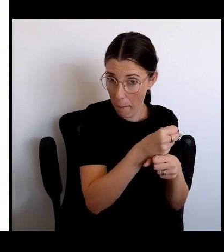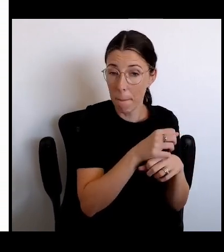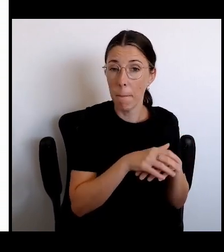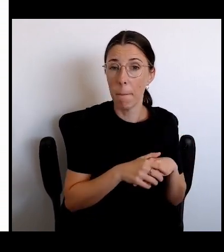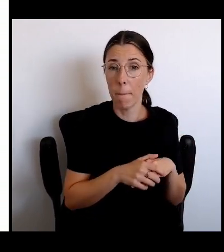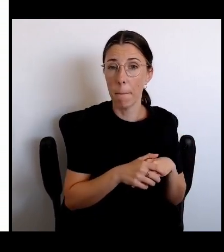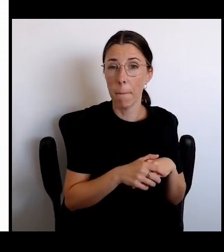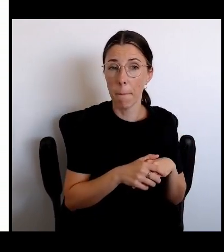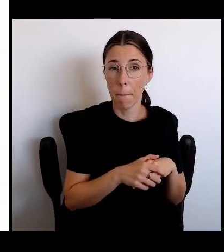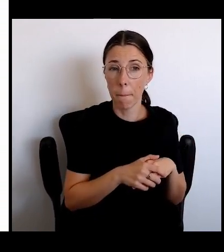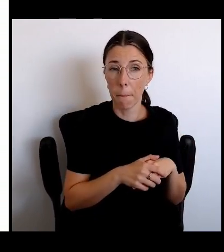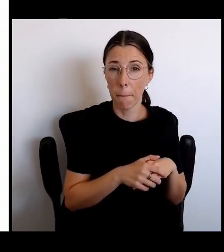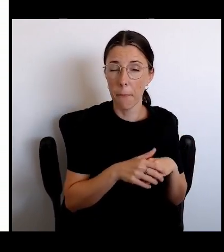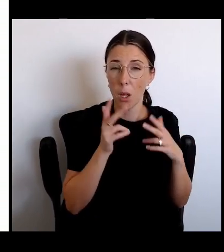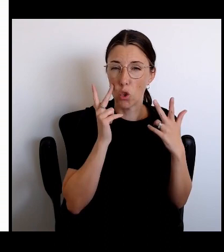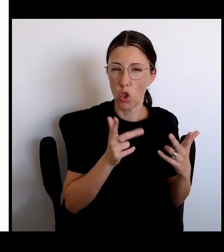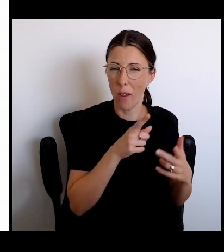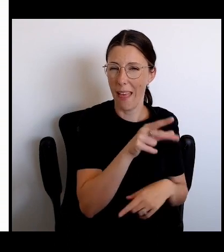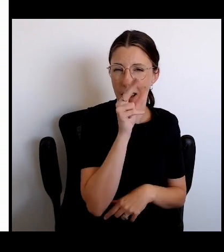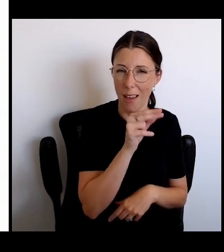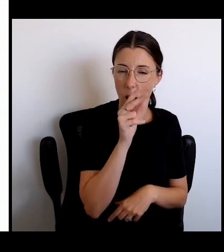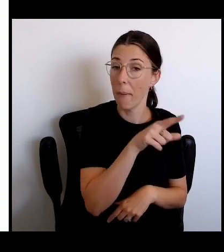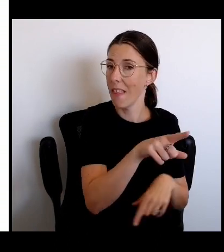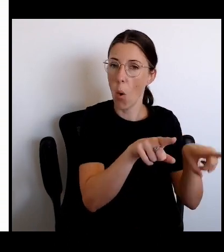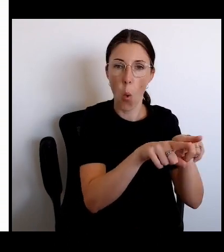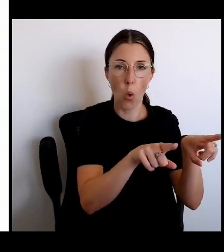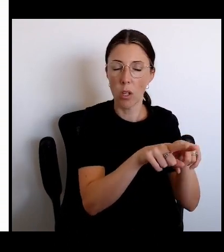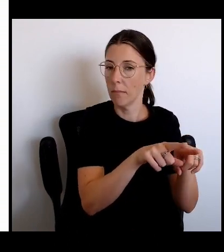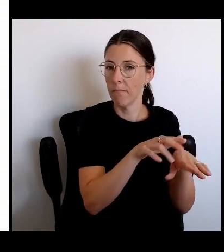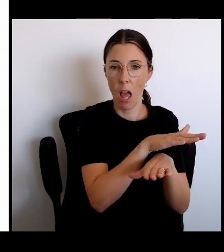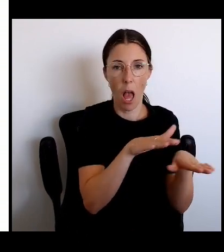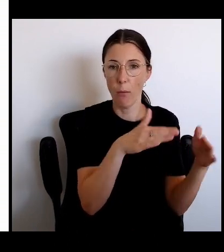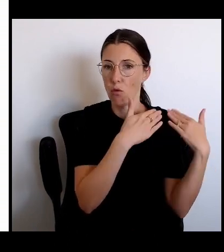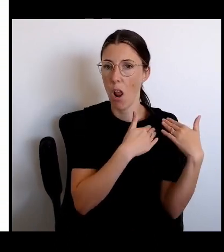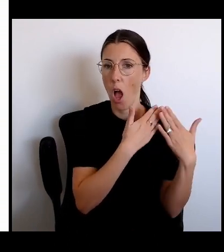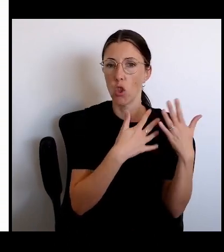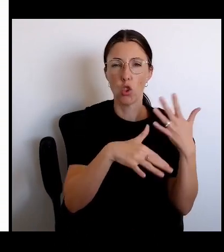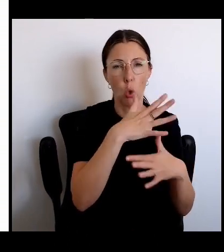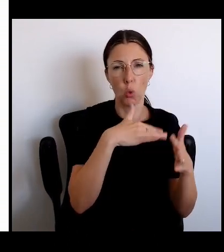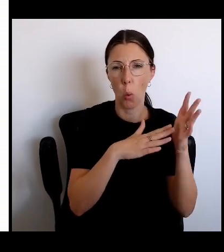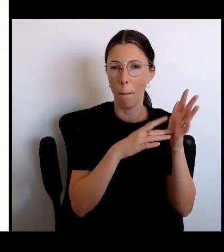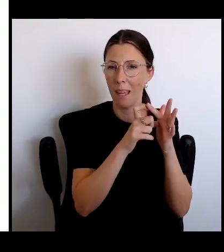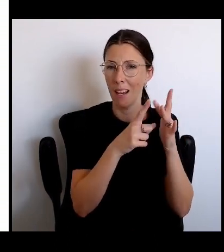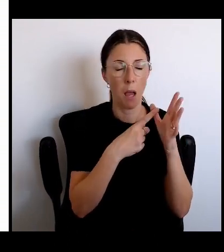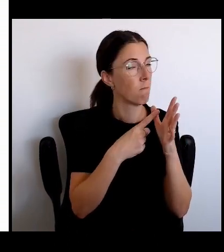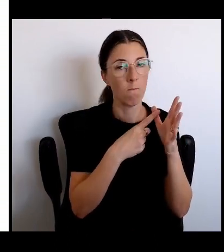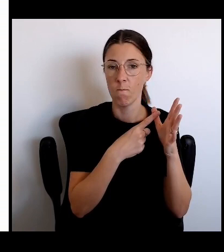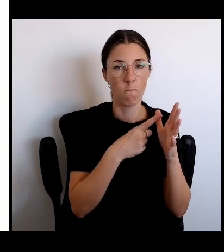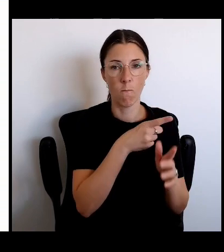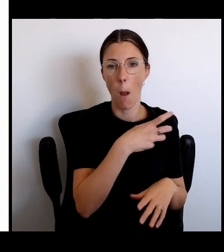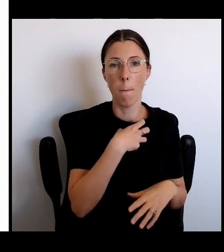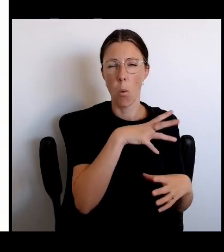their younger age, but they also are not relying on social media to form friendships, but are more engaged in